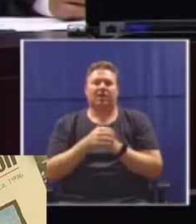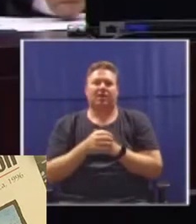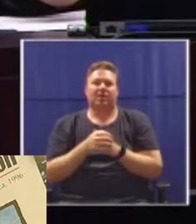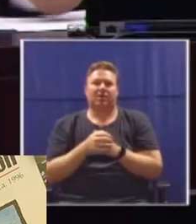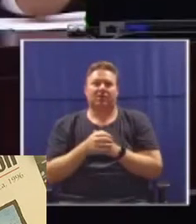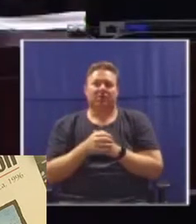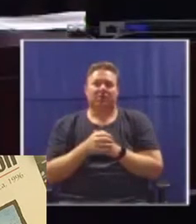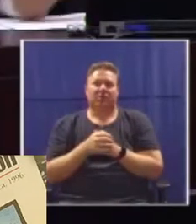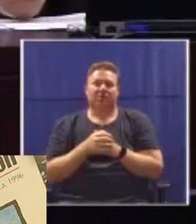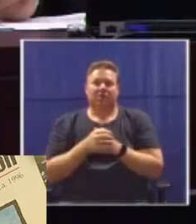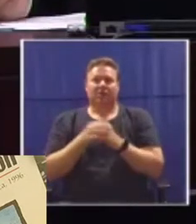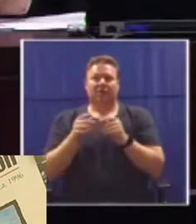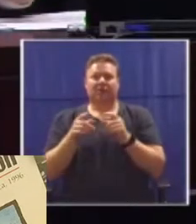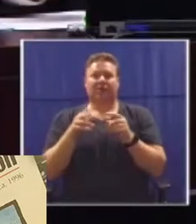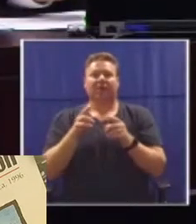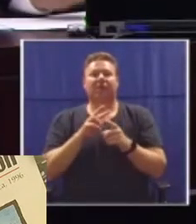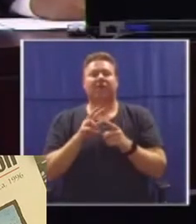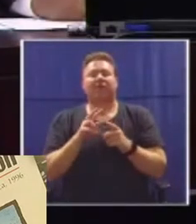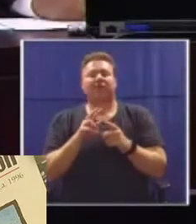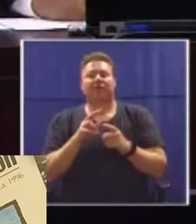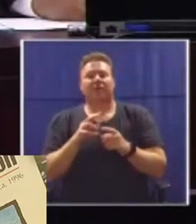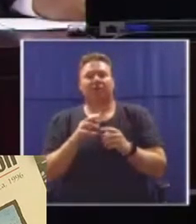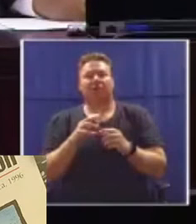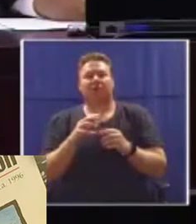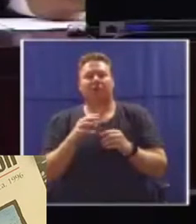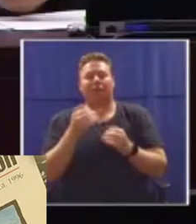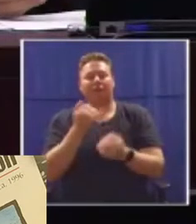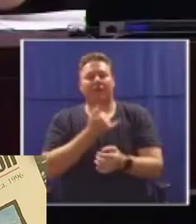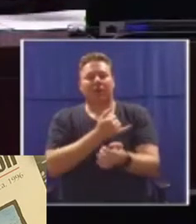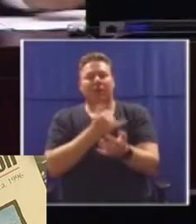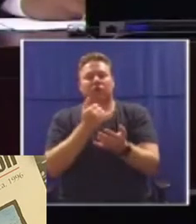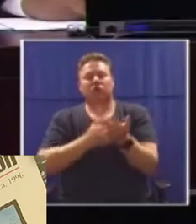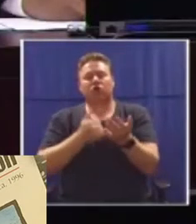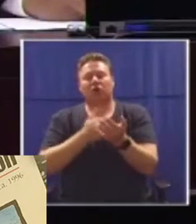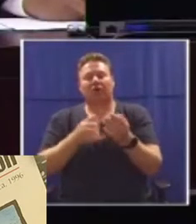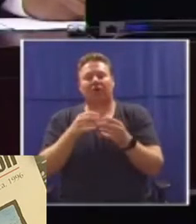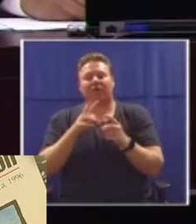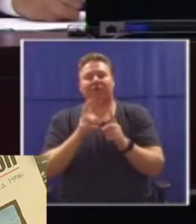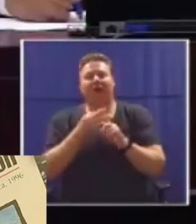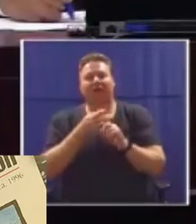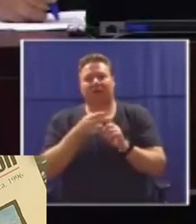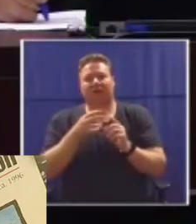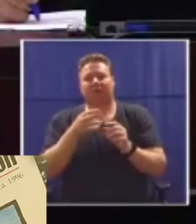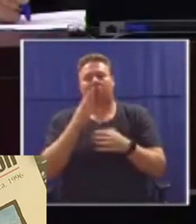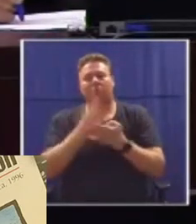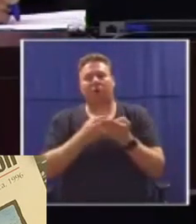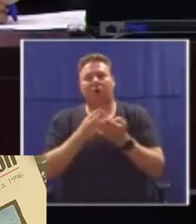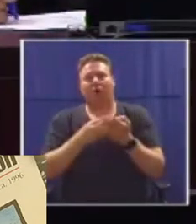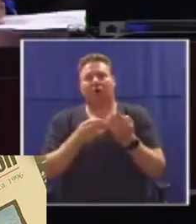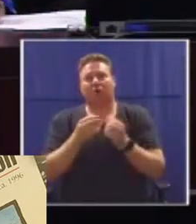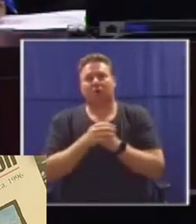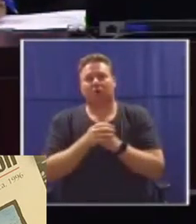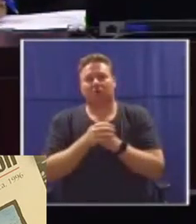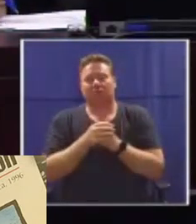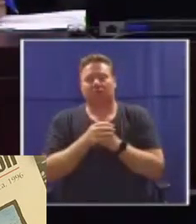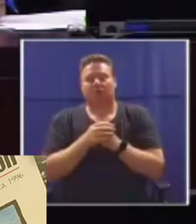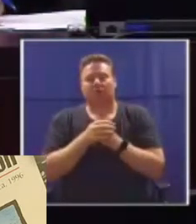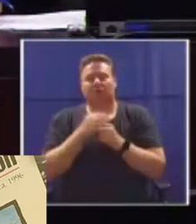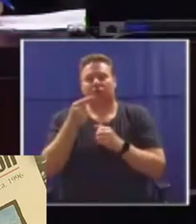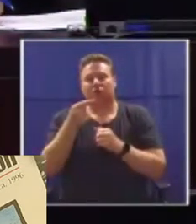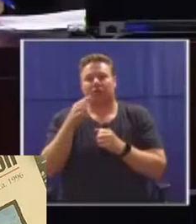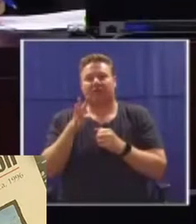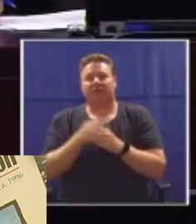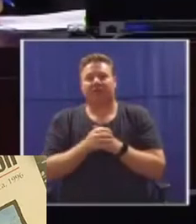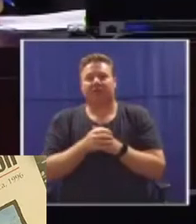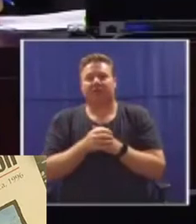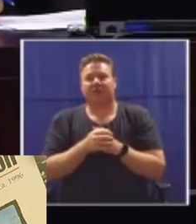obstetric violence as a form of GBV. Many women in this country had forced and coerced medical procedures